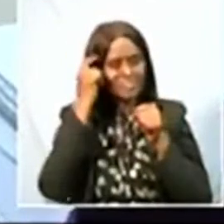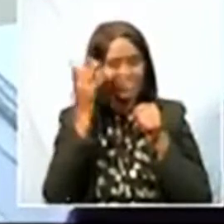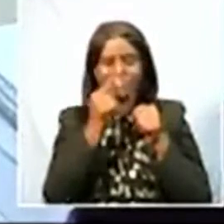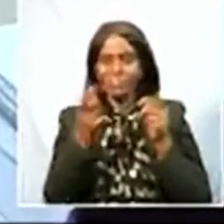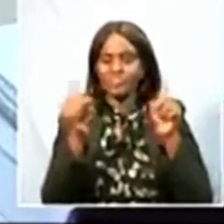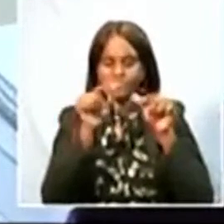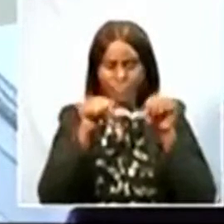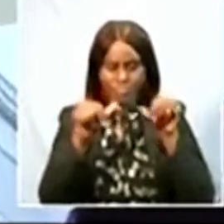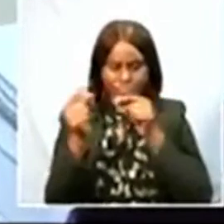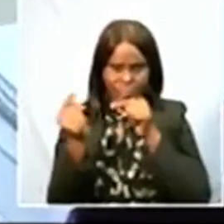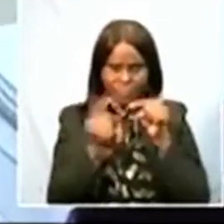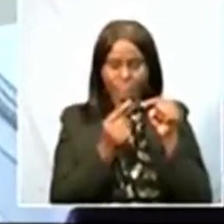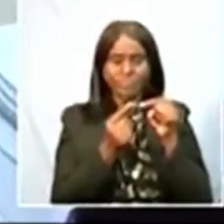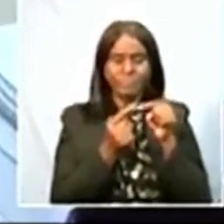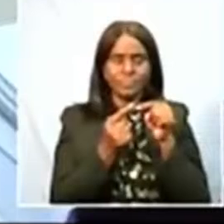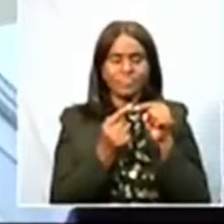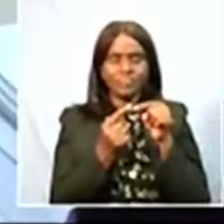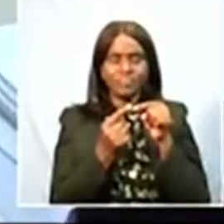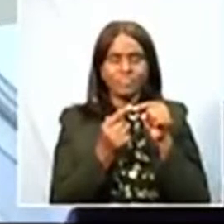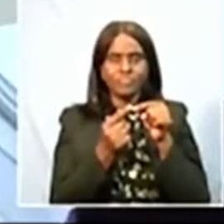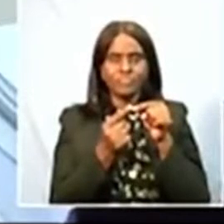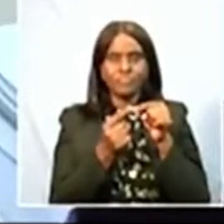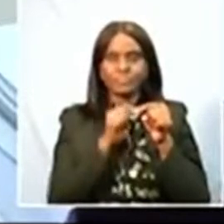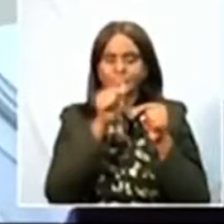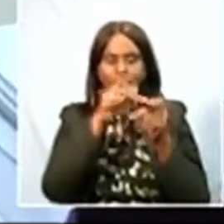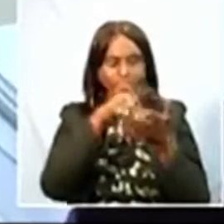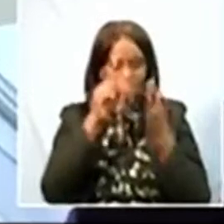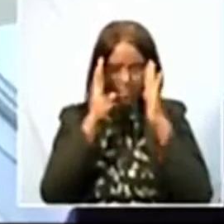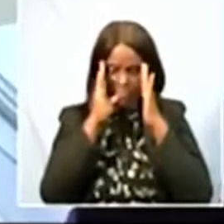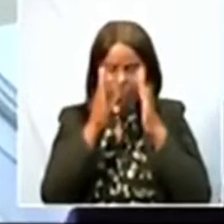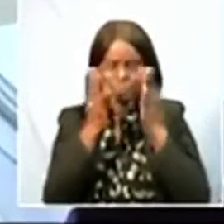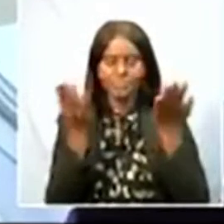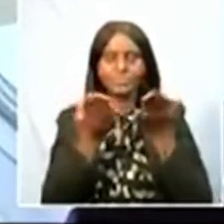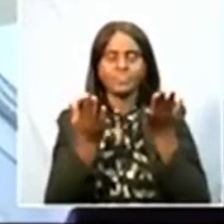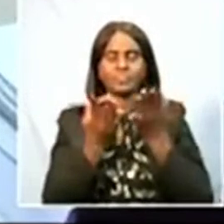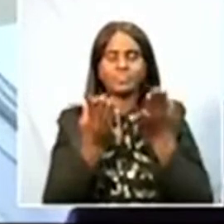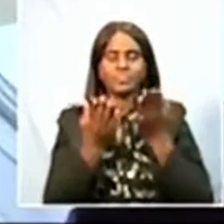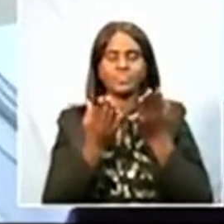when auditors come, you don't pay attention.